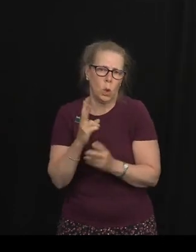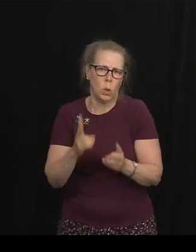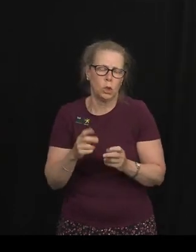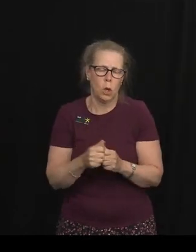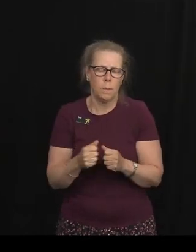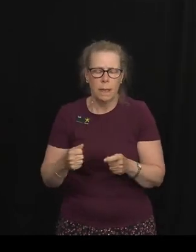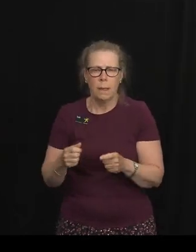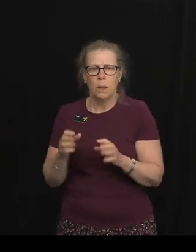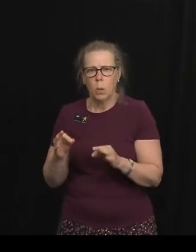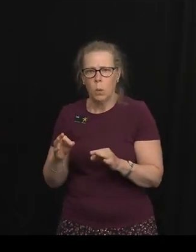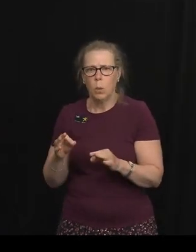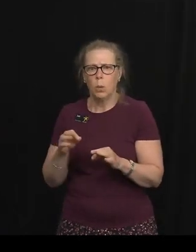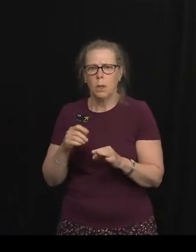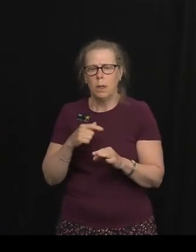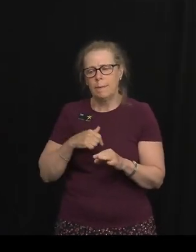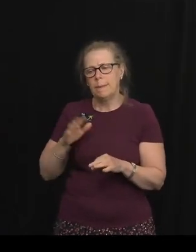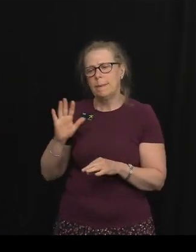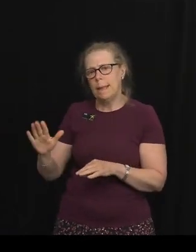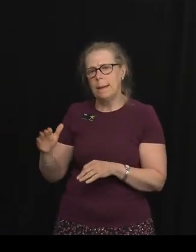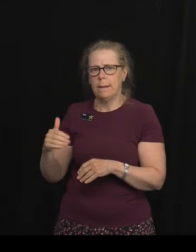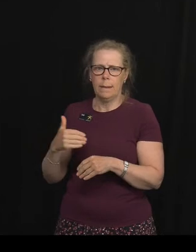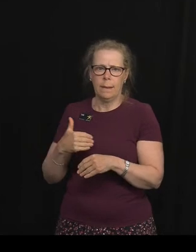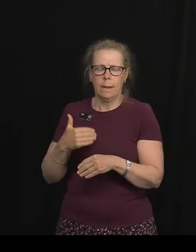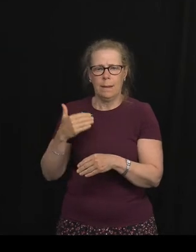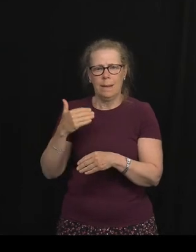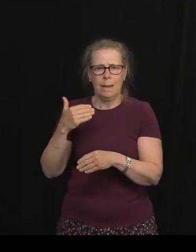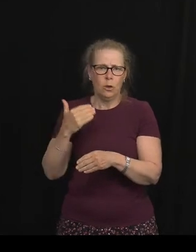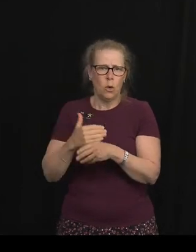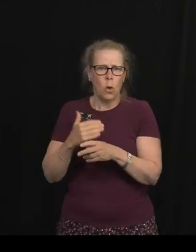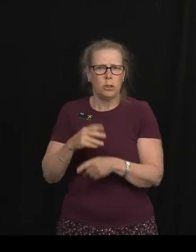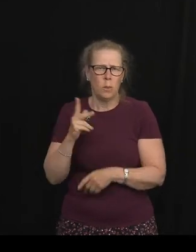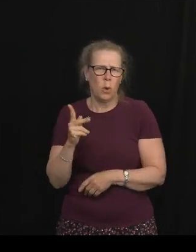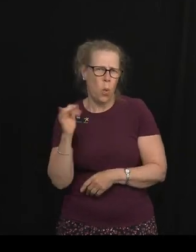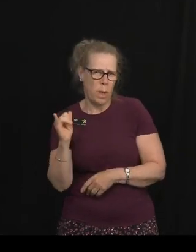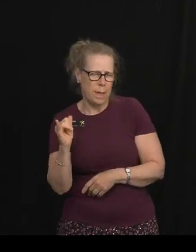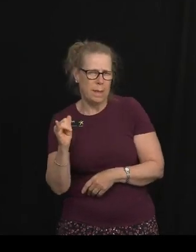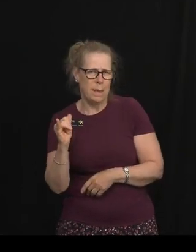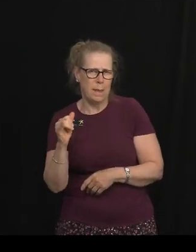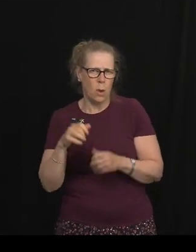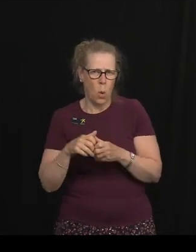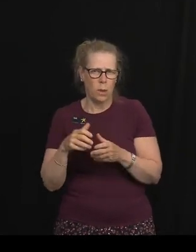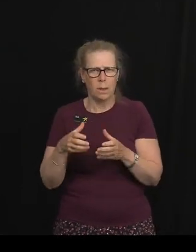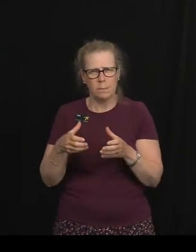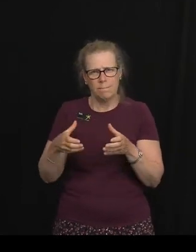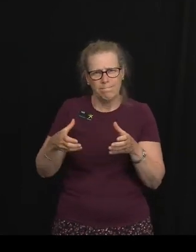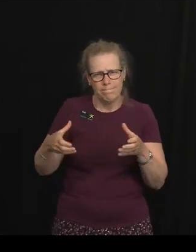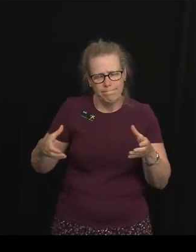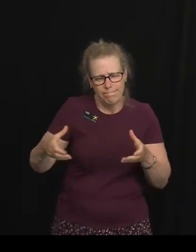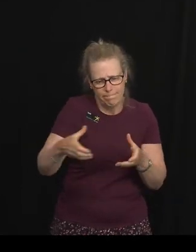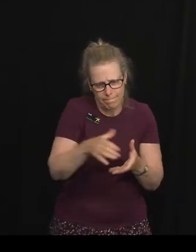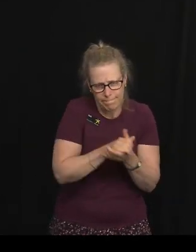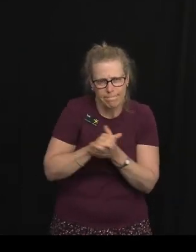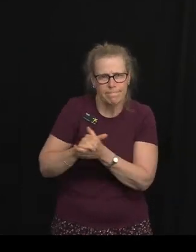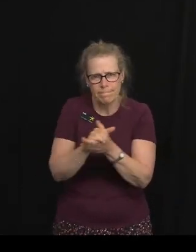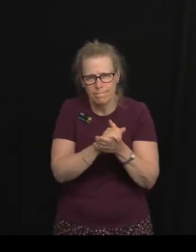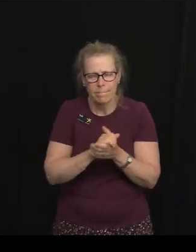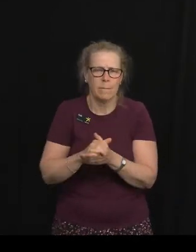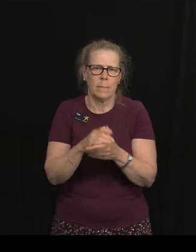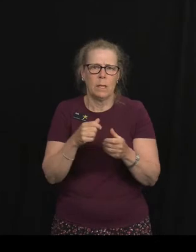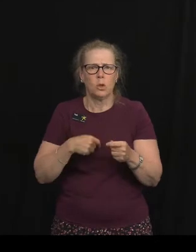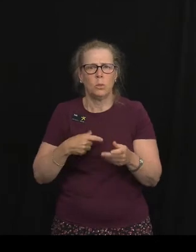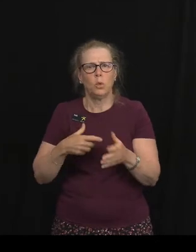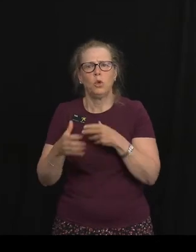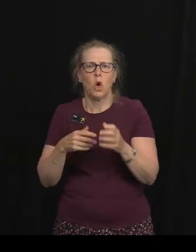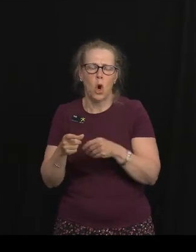building in your role at Karolinska Institutet and in the cooperation that you do with the EDCTP,